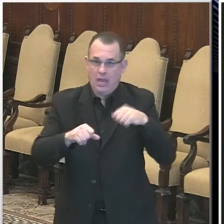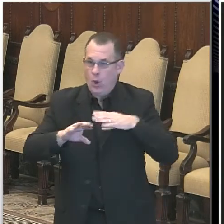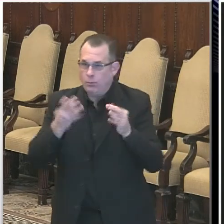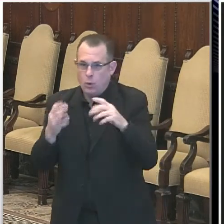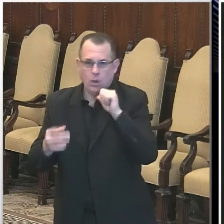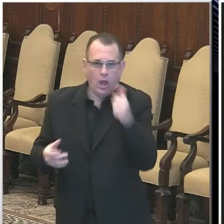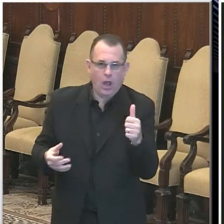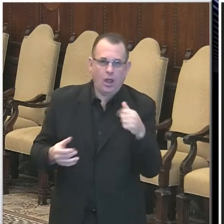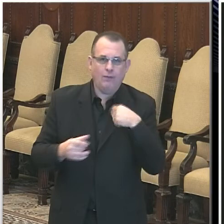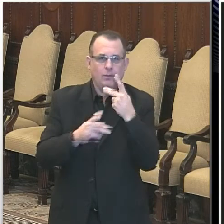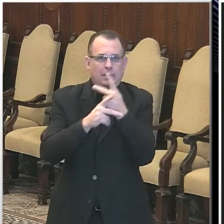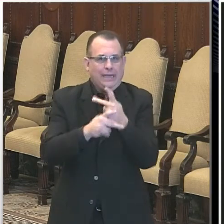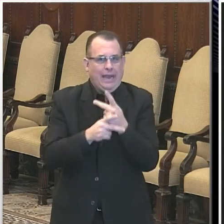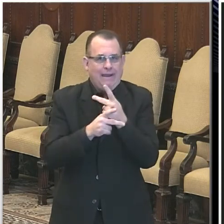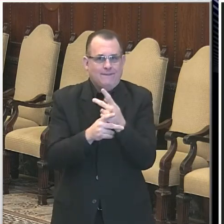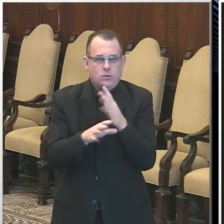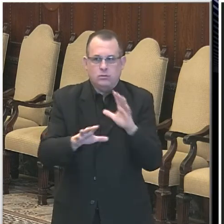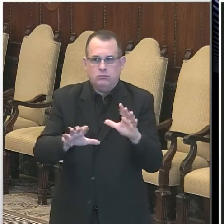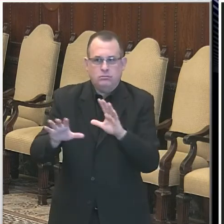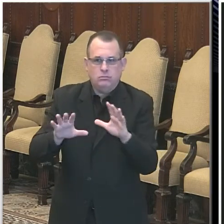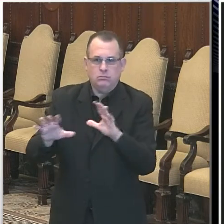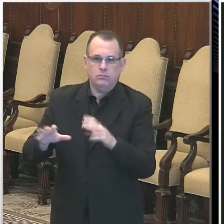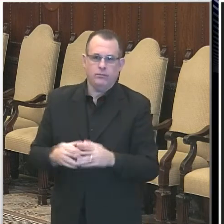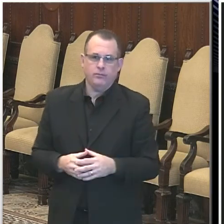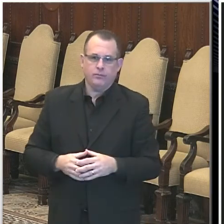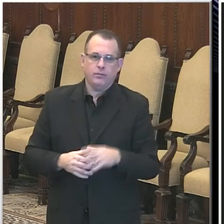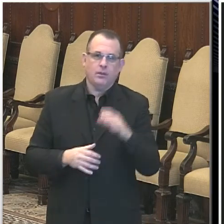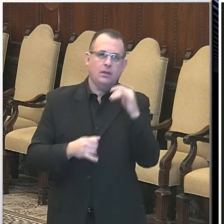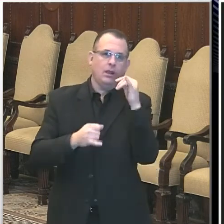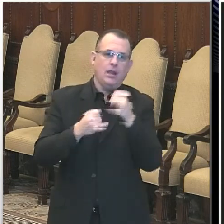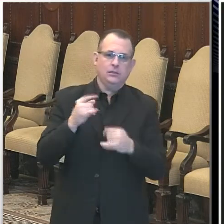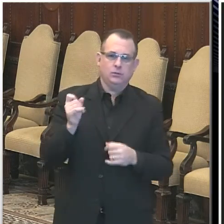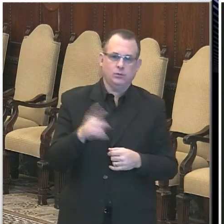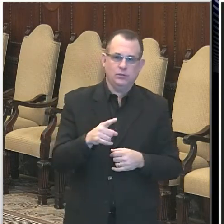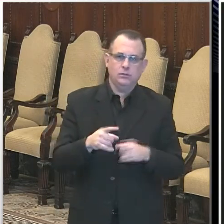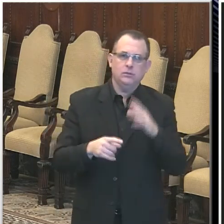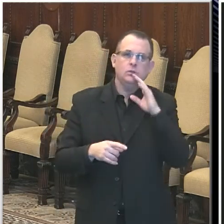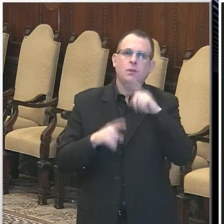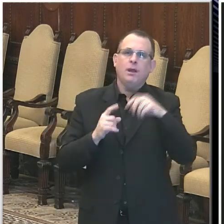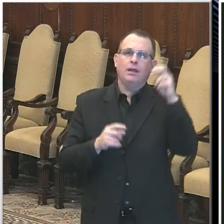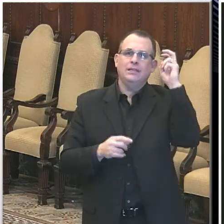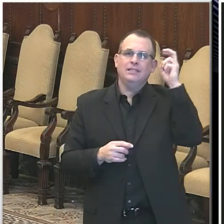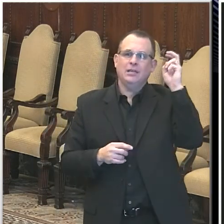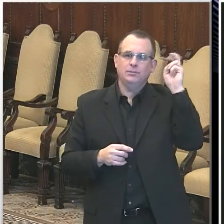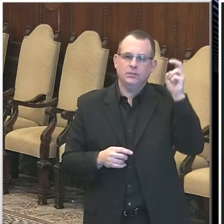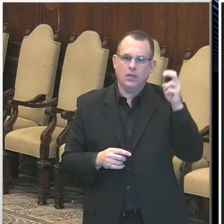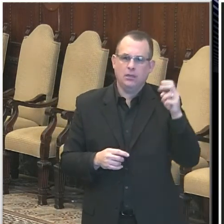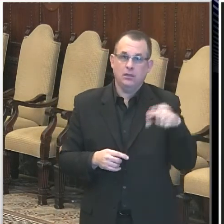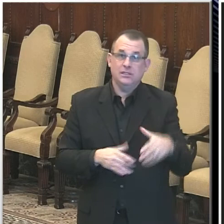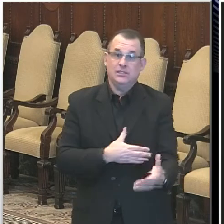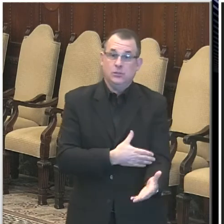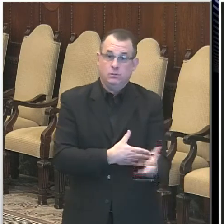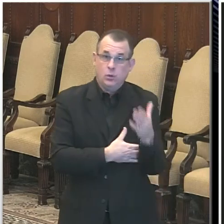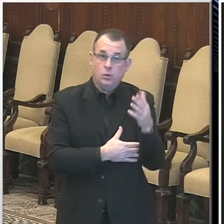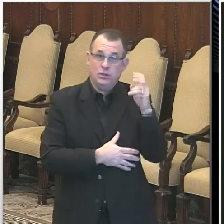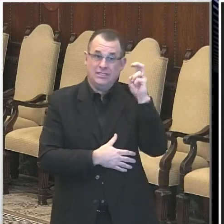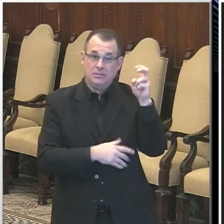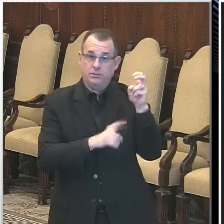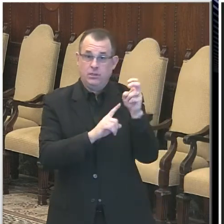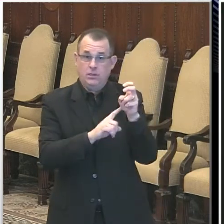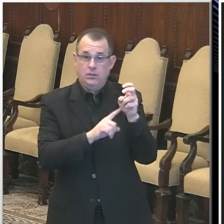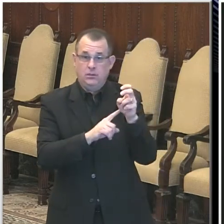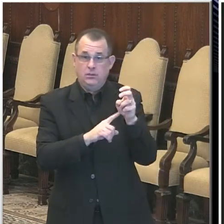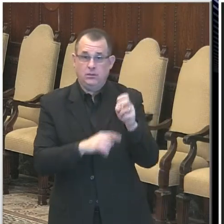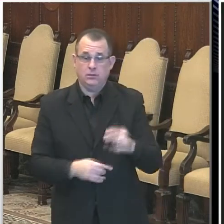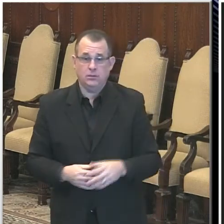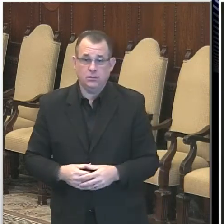We had our last question is about SEPTA. Once again, we had some reporting this morning. SEPTA is now providing at least a limited